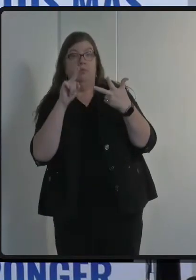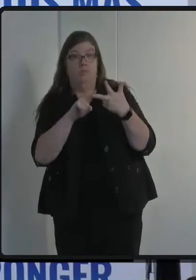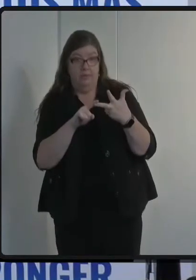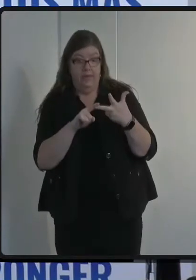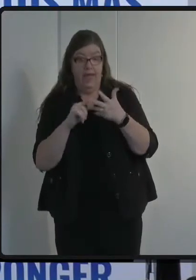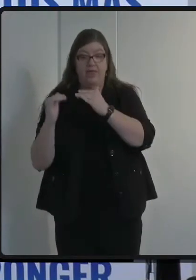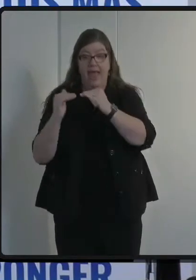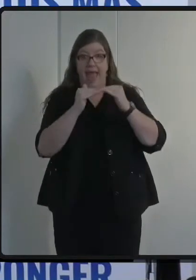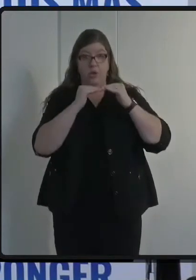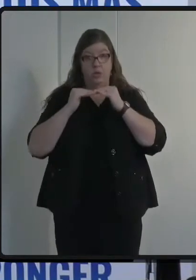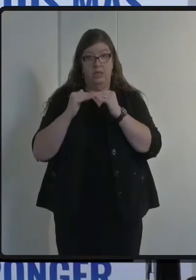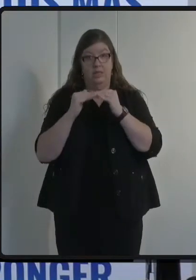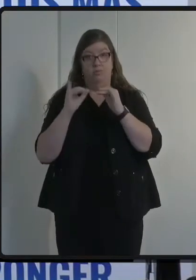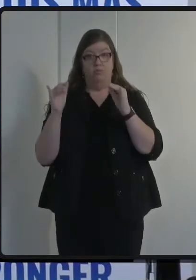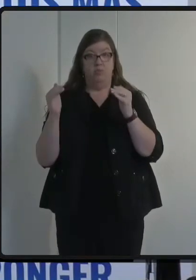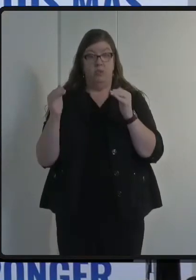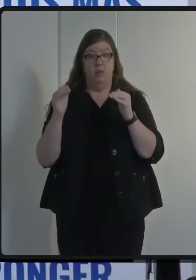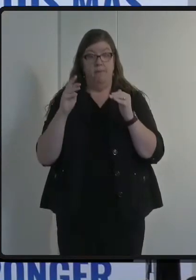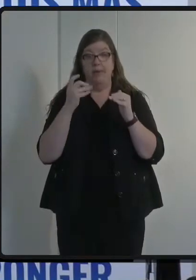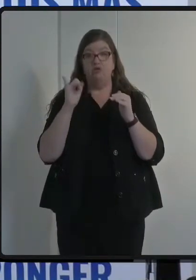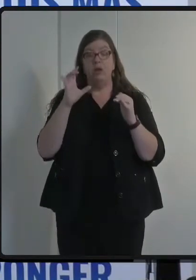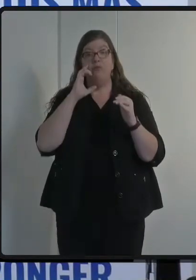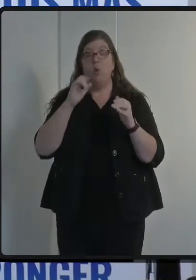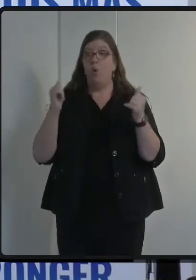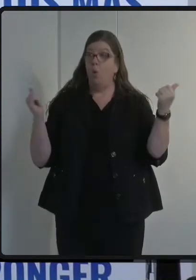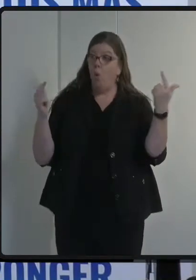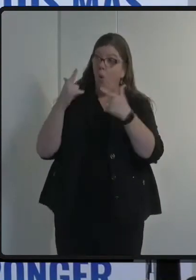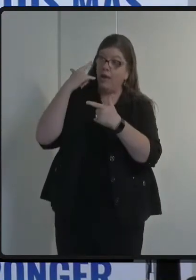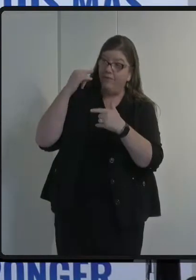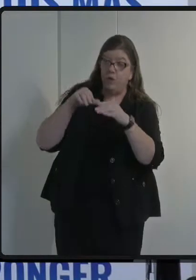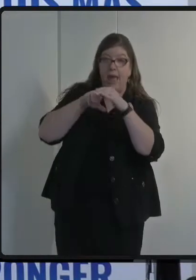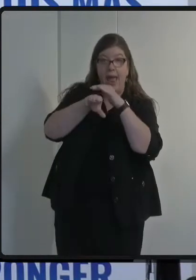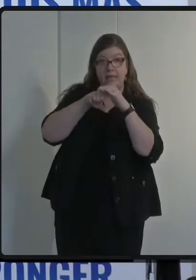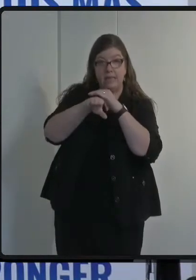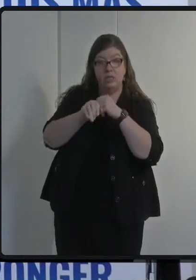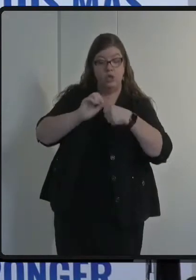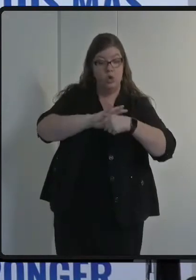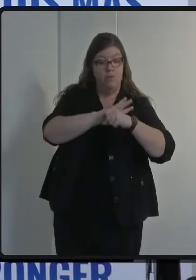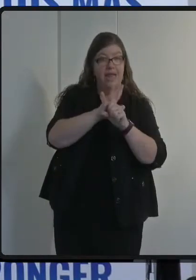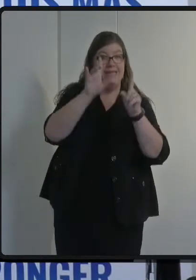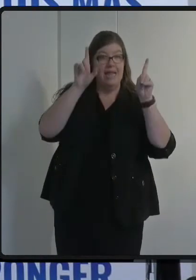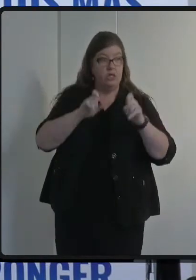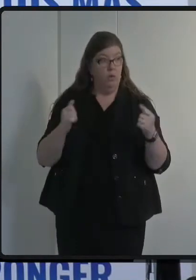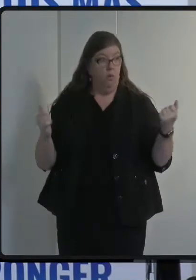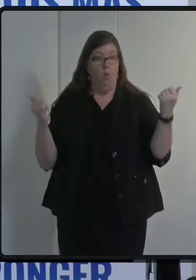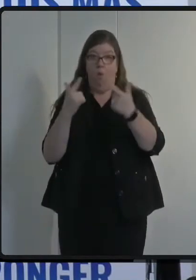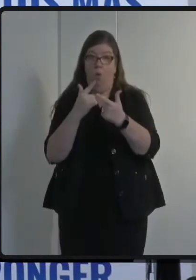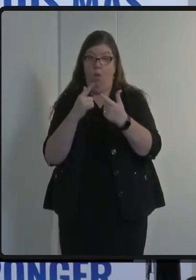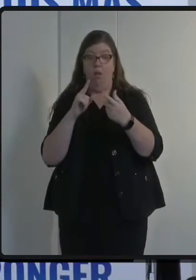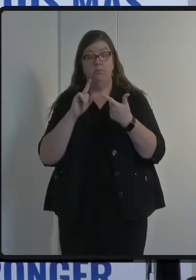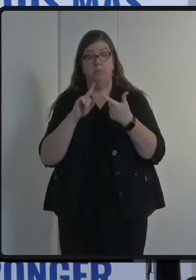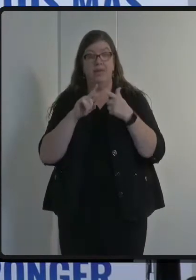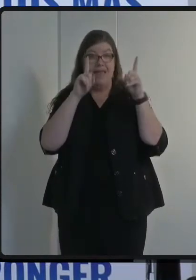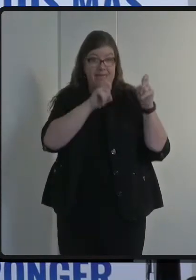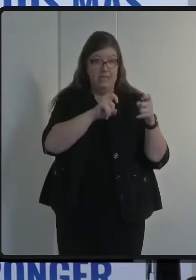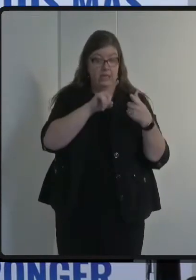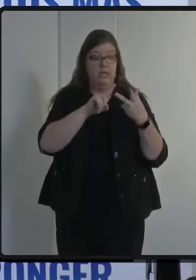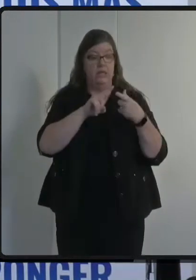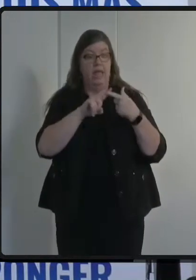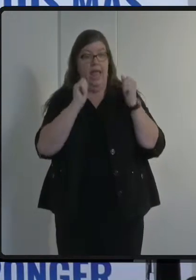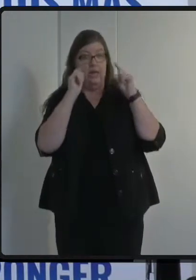metric builds on efforts to provide all Californians access to COVID-19 testing, education, and